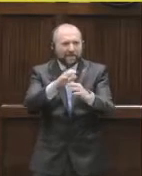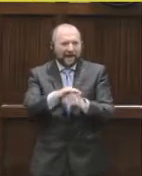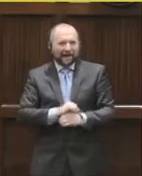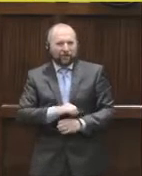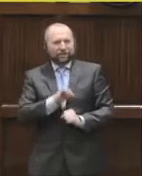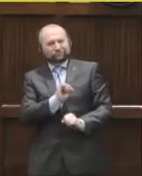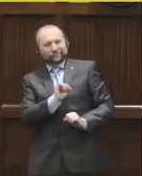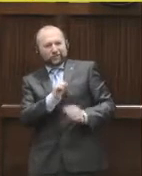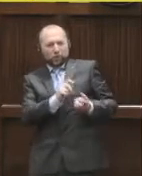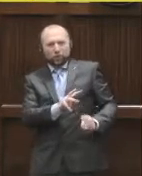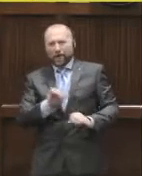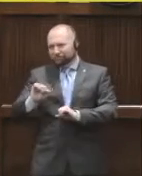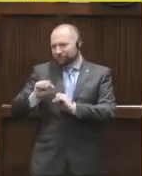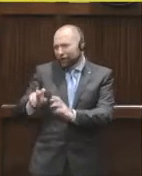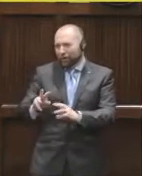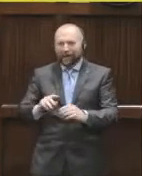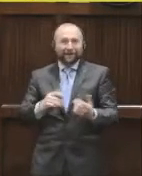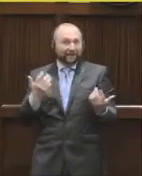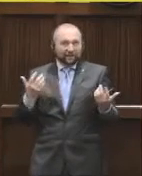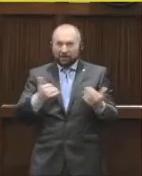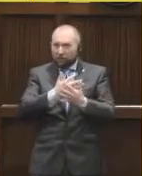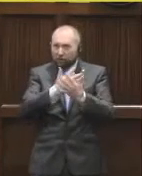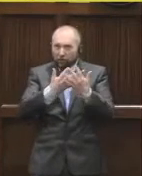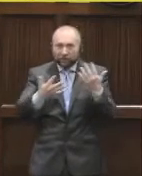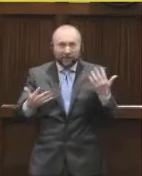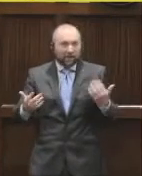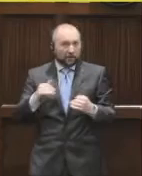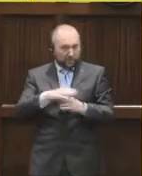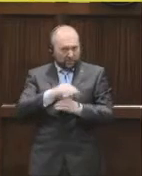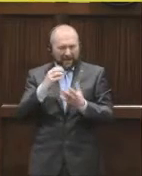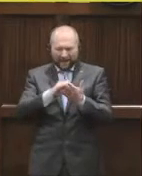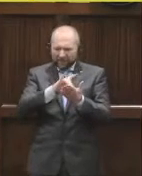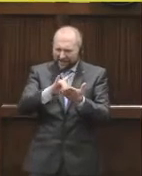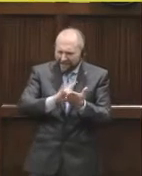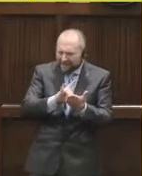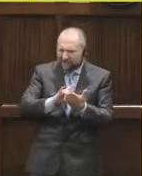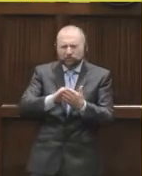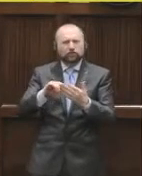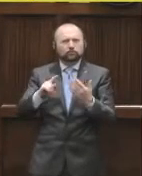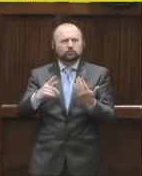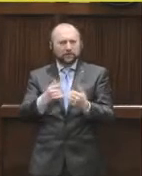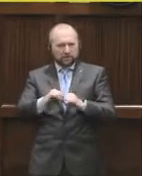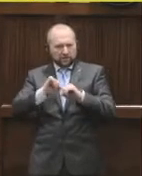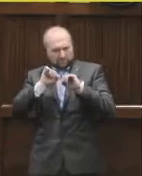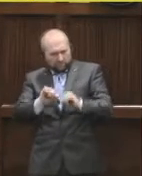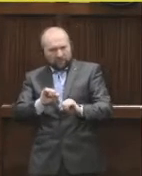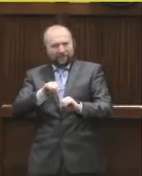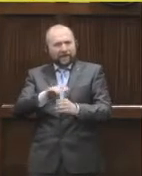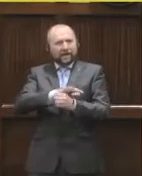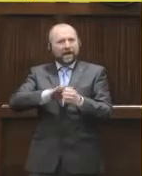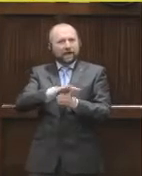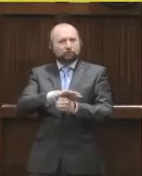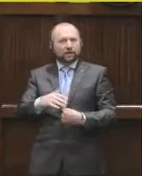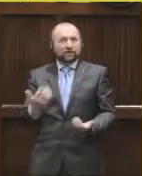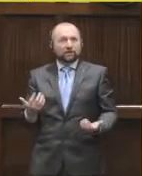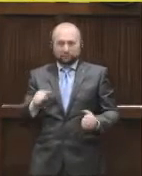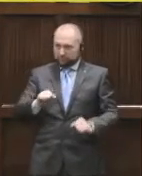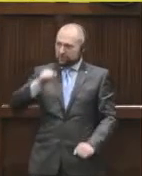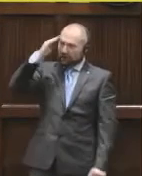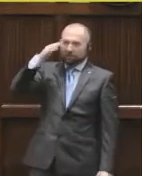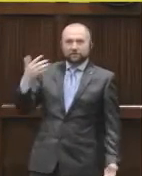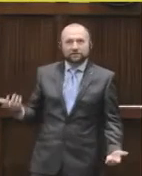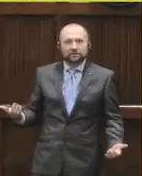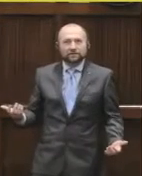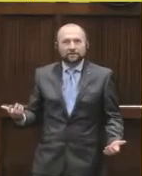it's regulated by a unique culture and heritage of the geographic area where it comes from. So sign